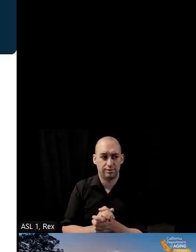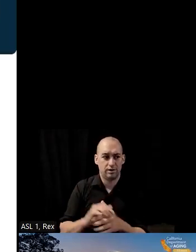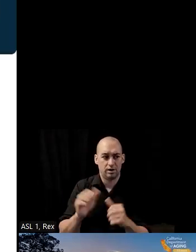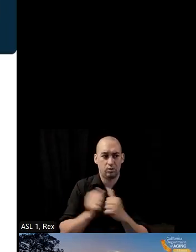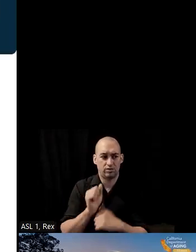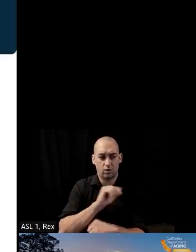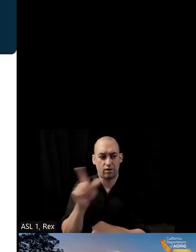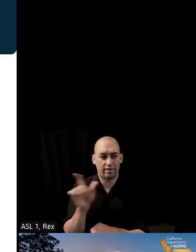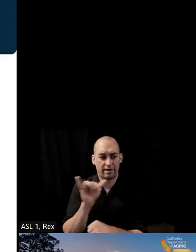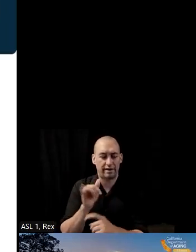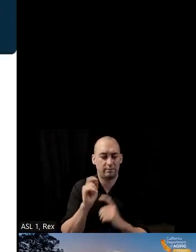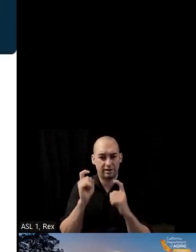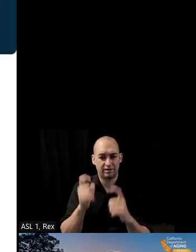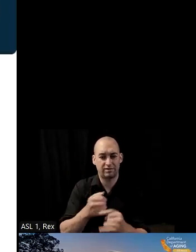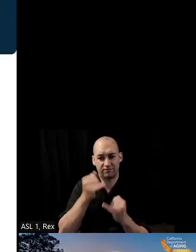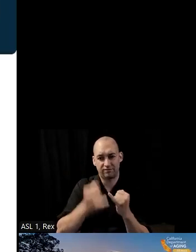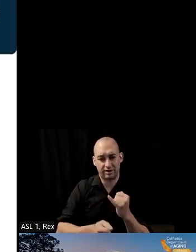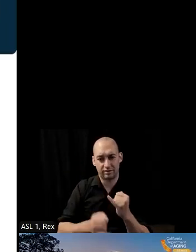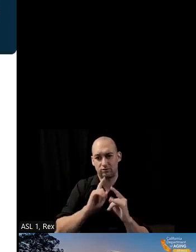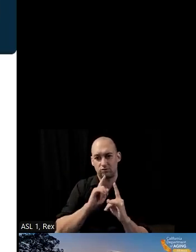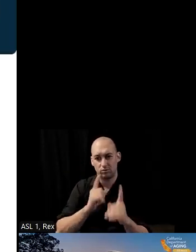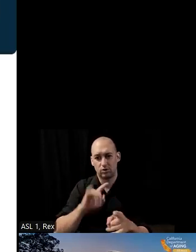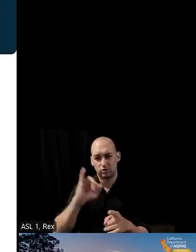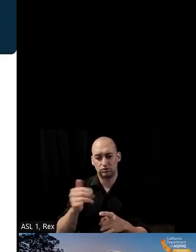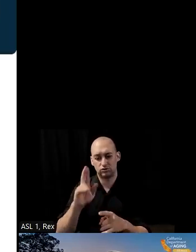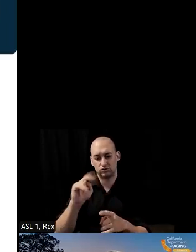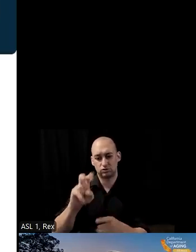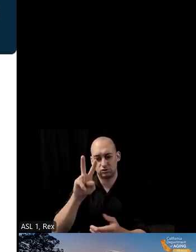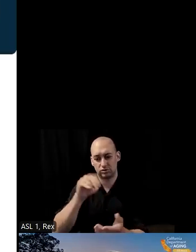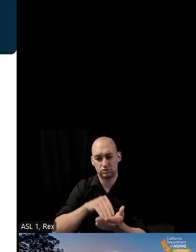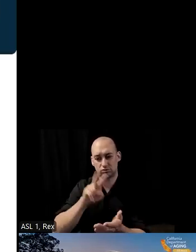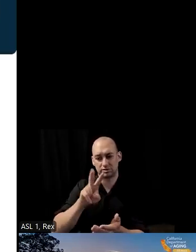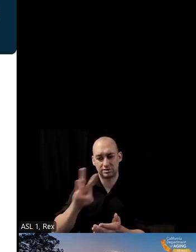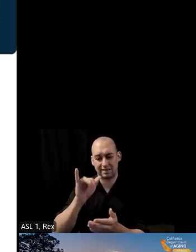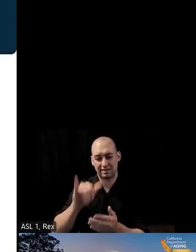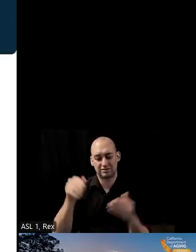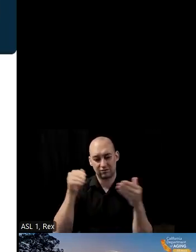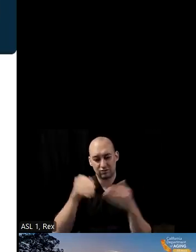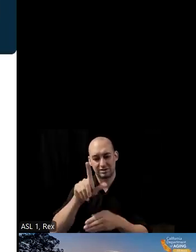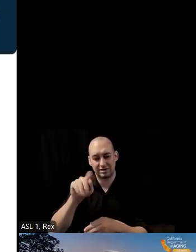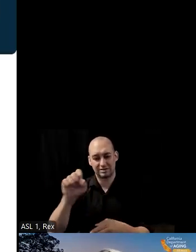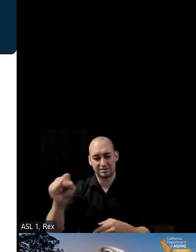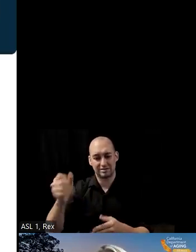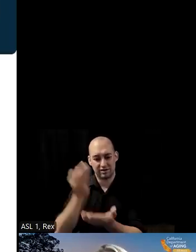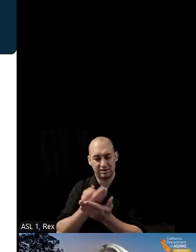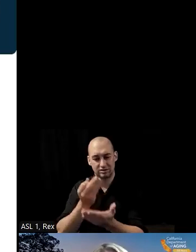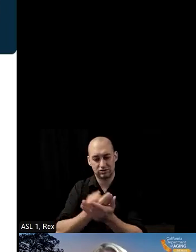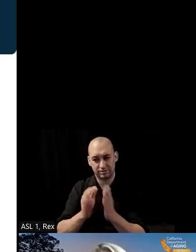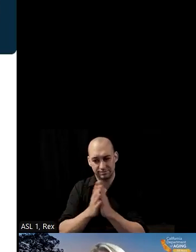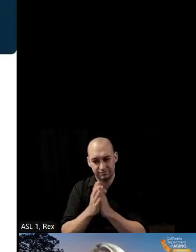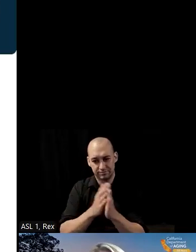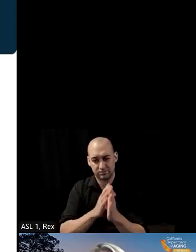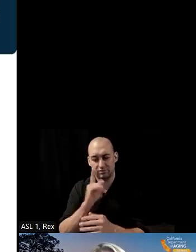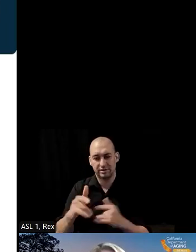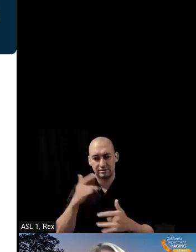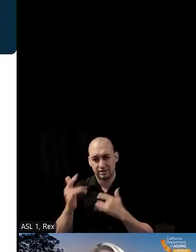the final report in June of 2026. So that's a little focus on our LTSS financing initiative, which we're really excited to be